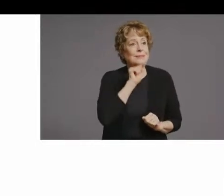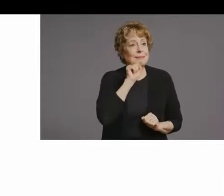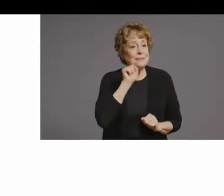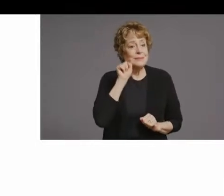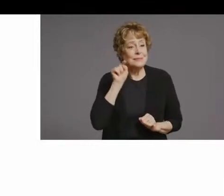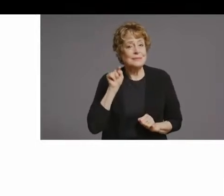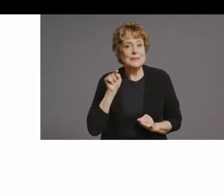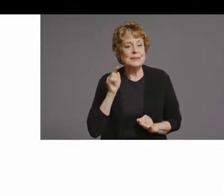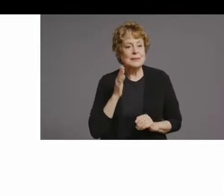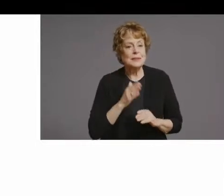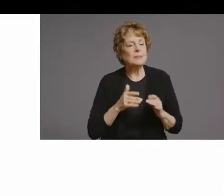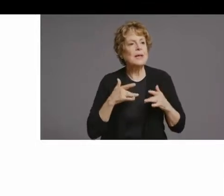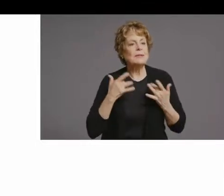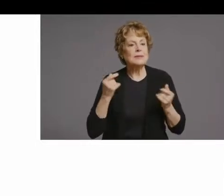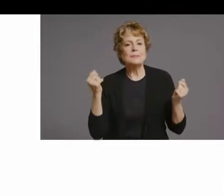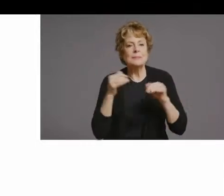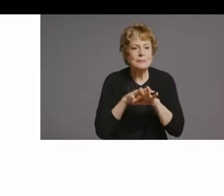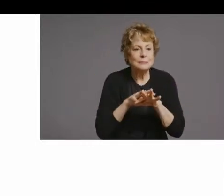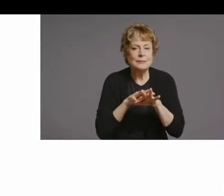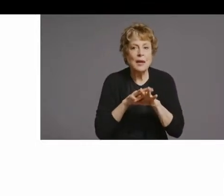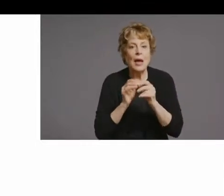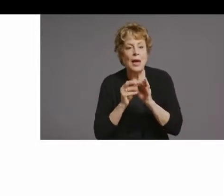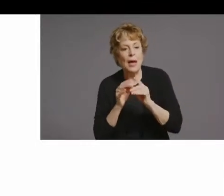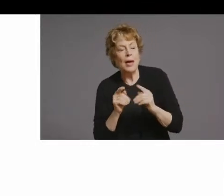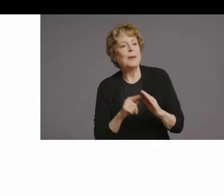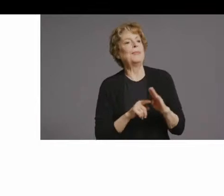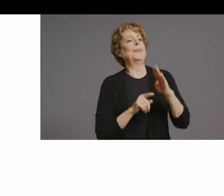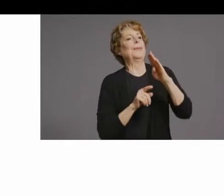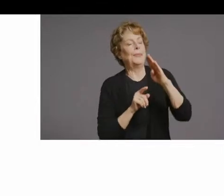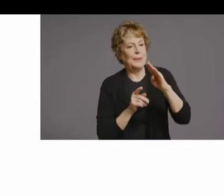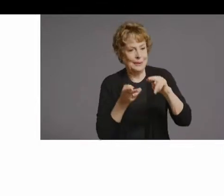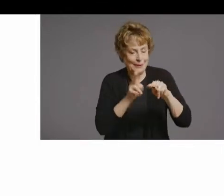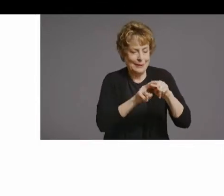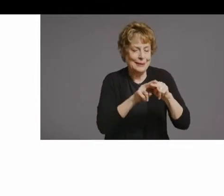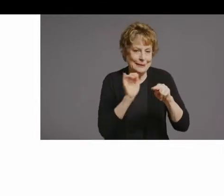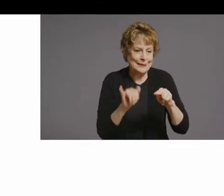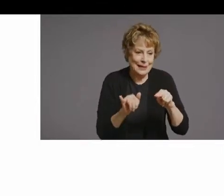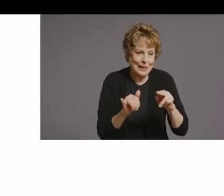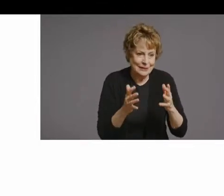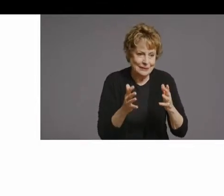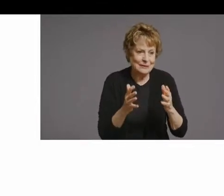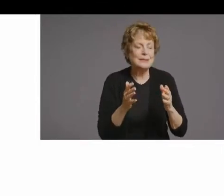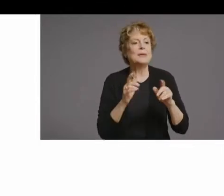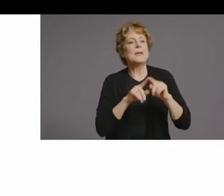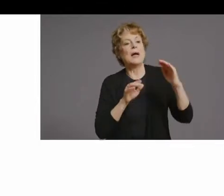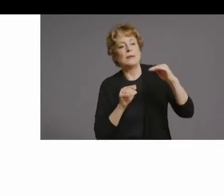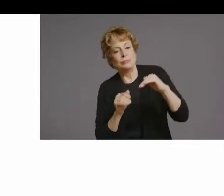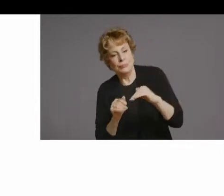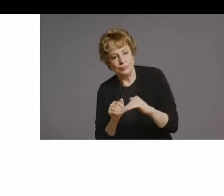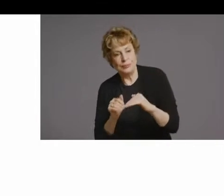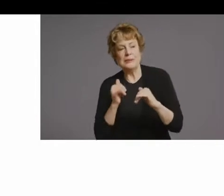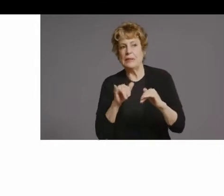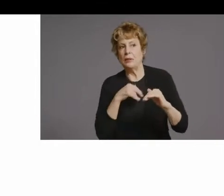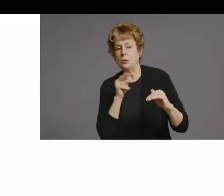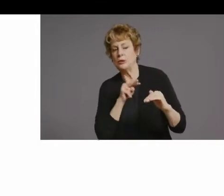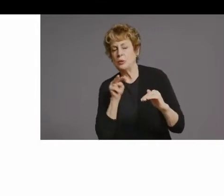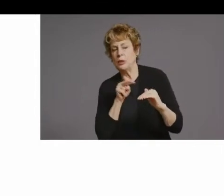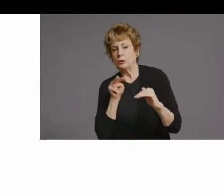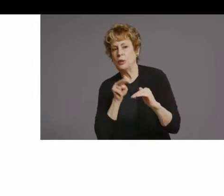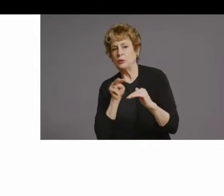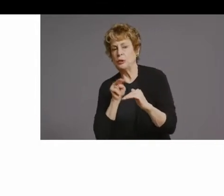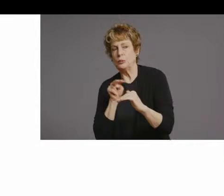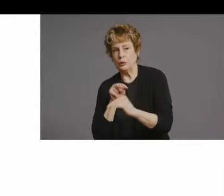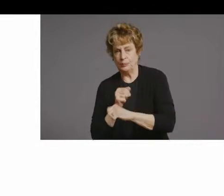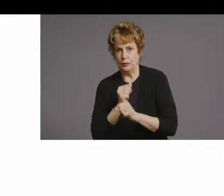contribute or play a role in either increasing or decreasing cases as we continue to monitor the progress.